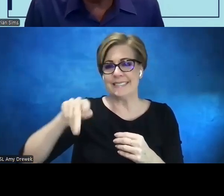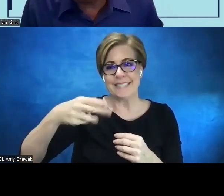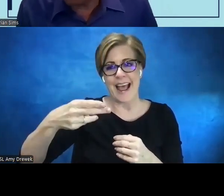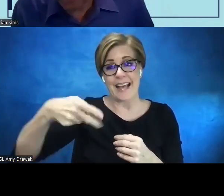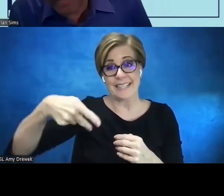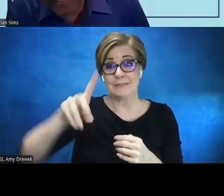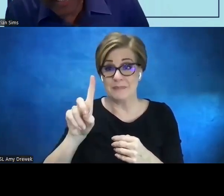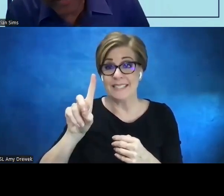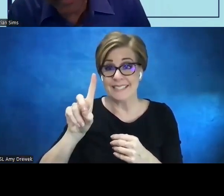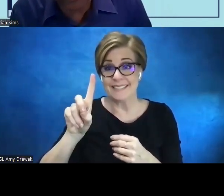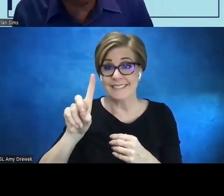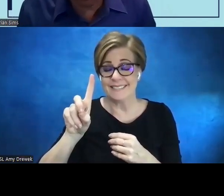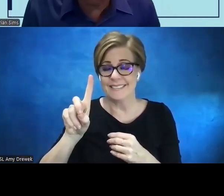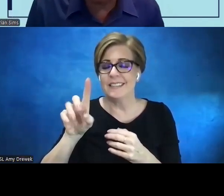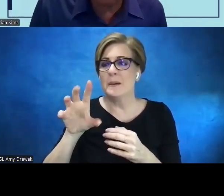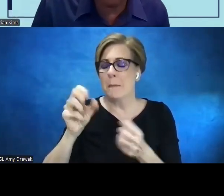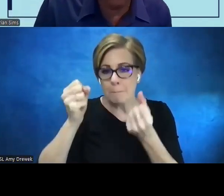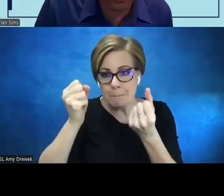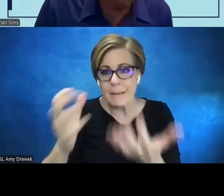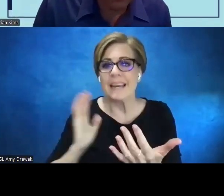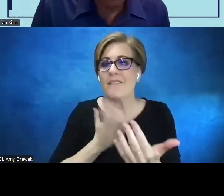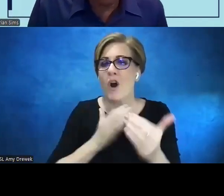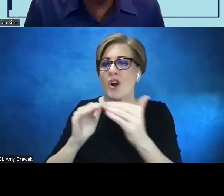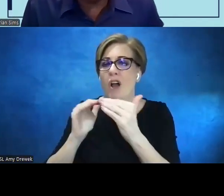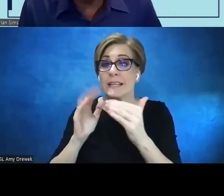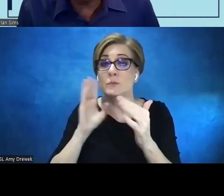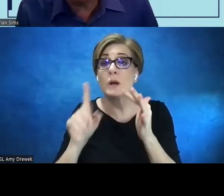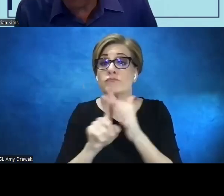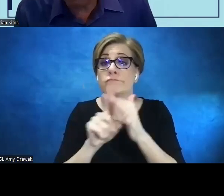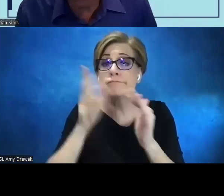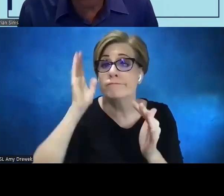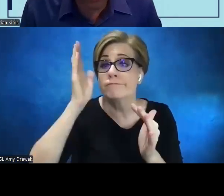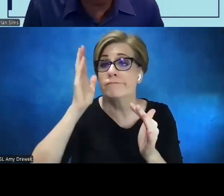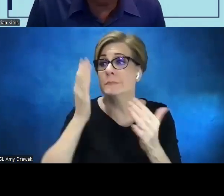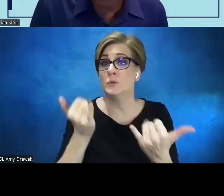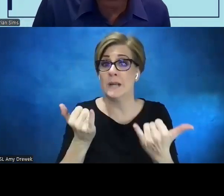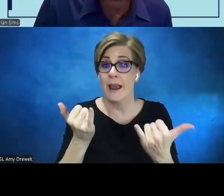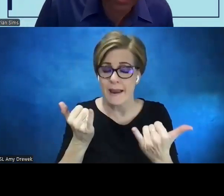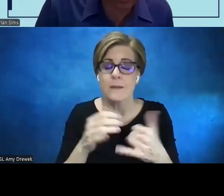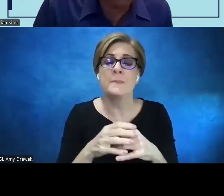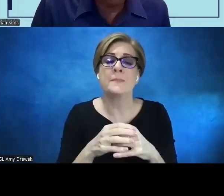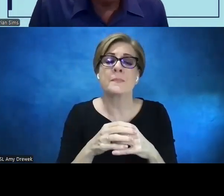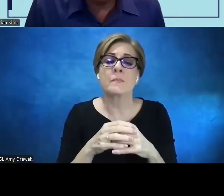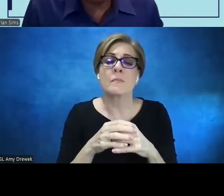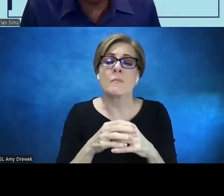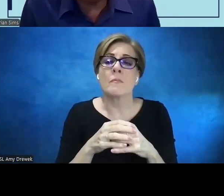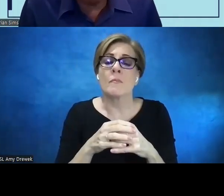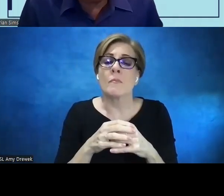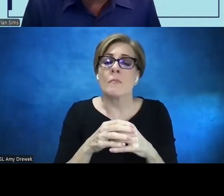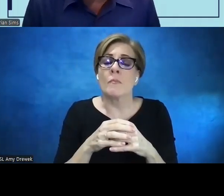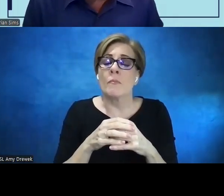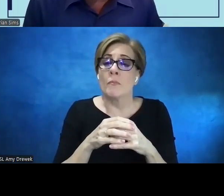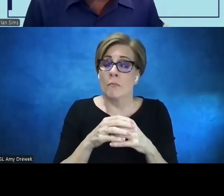going to be represented in this particular crisis jam. We will be favored in our regular session with